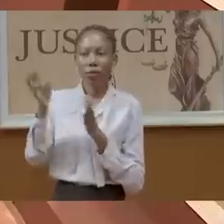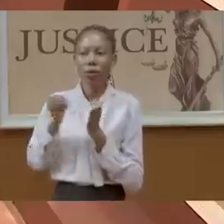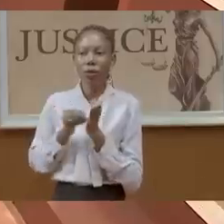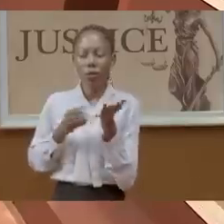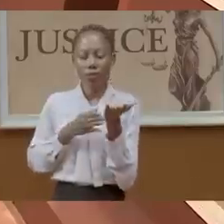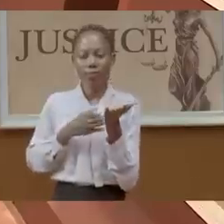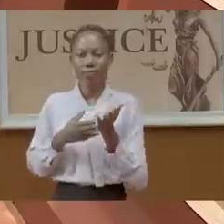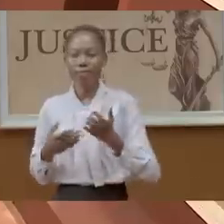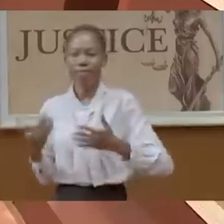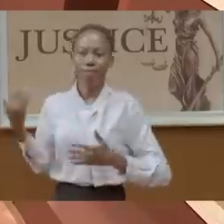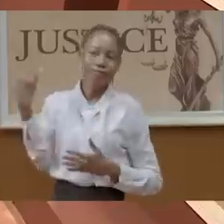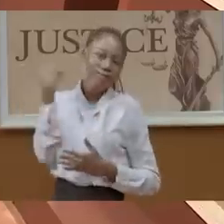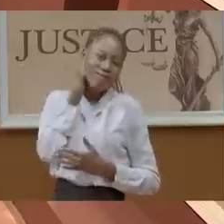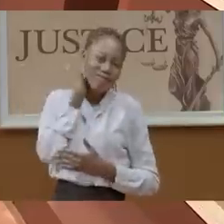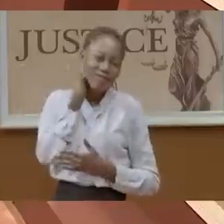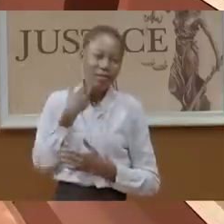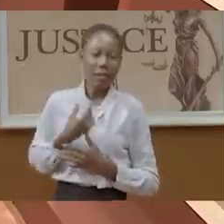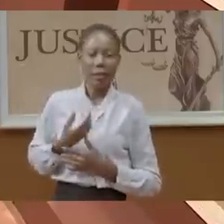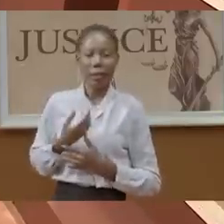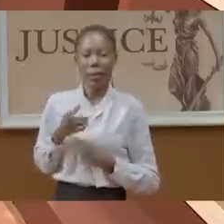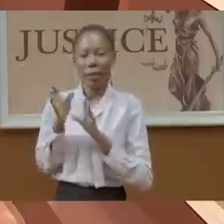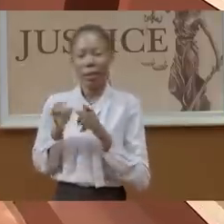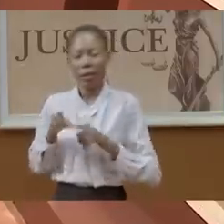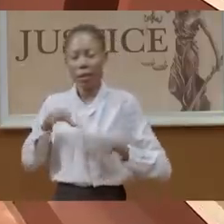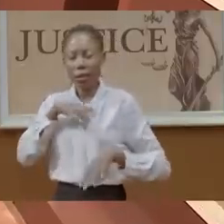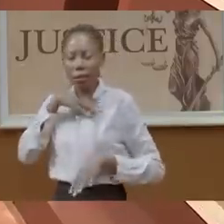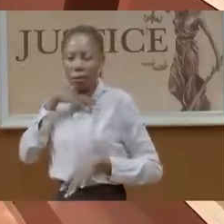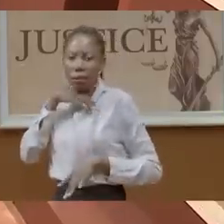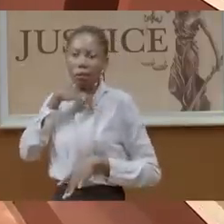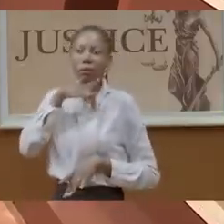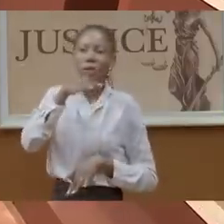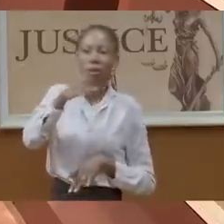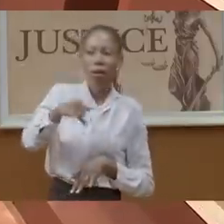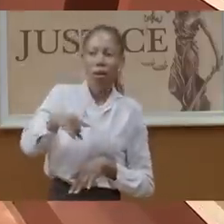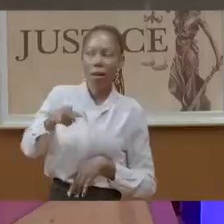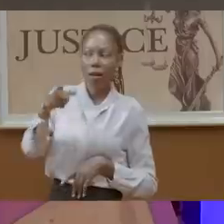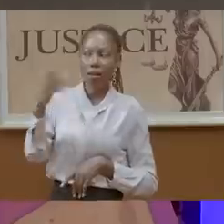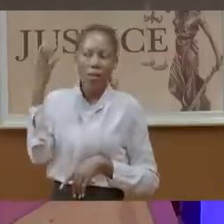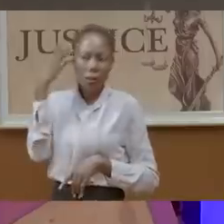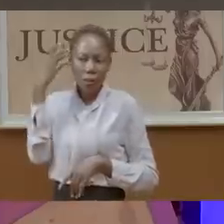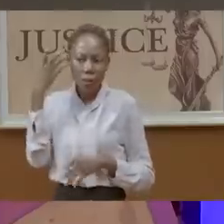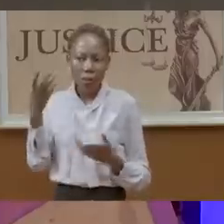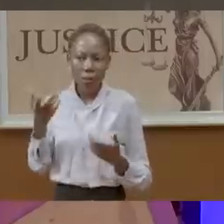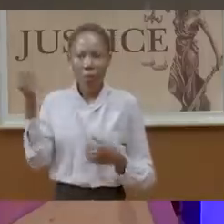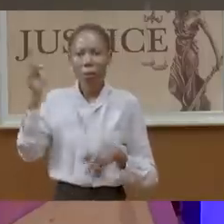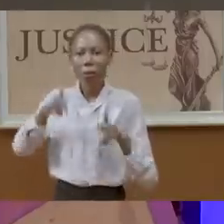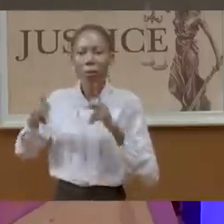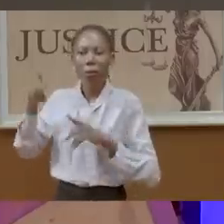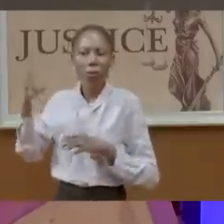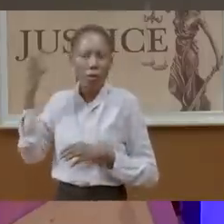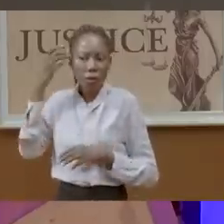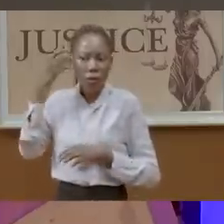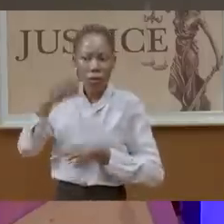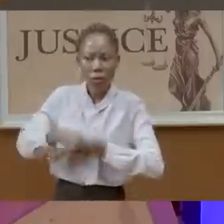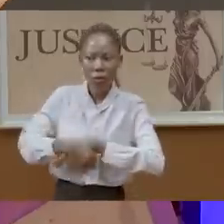The edge of the hand. This was where he gave me. I shouted that night, and we were even in a room. People had to rush in, and the first